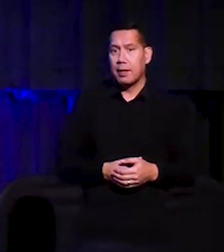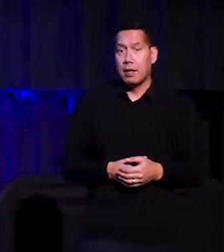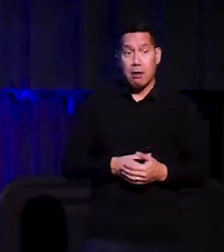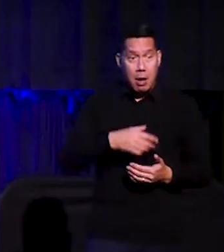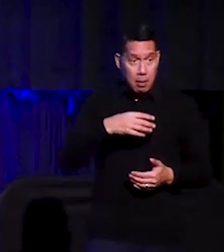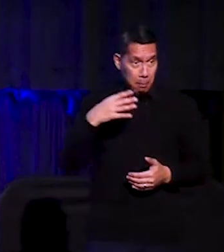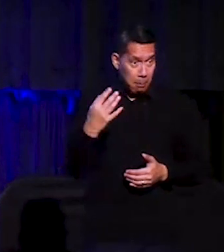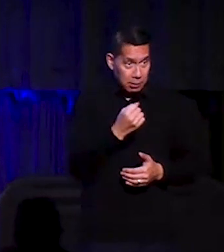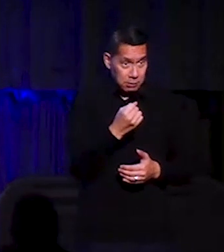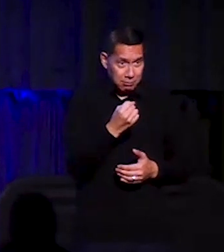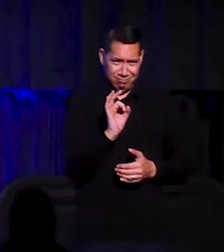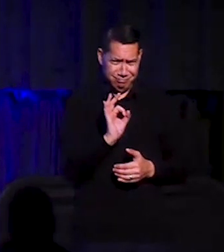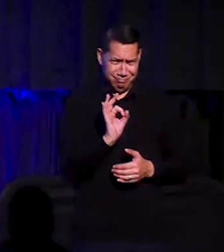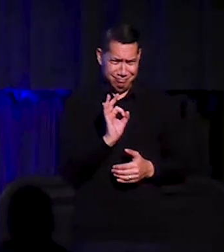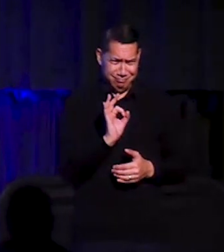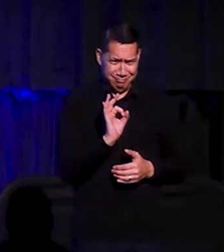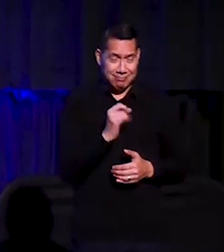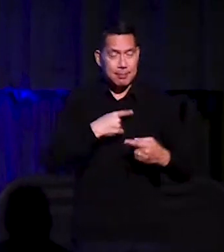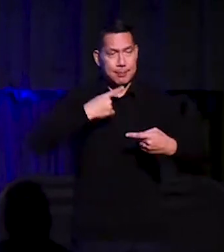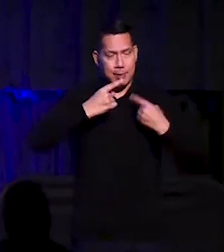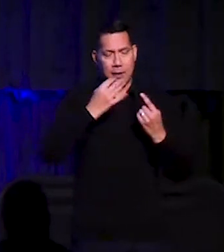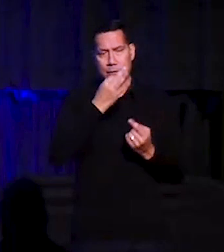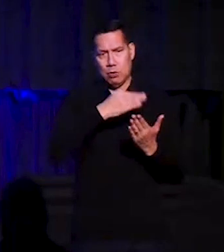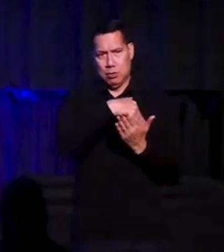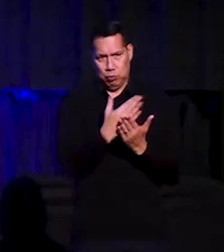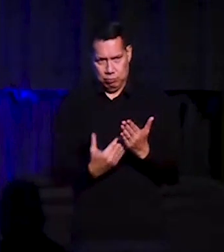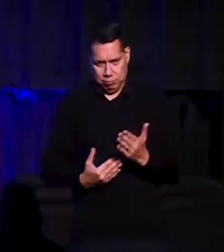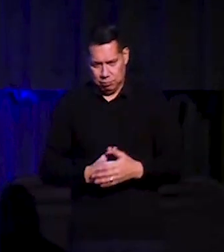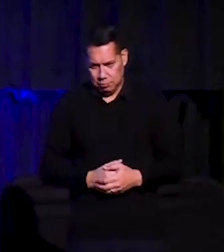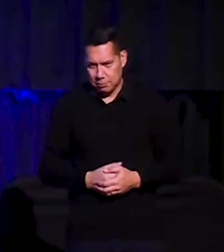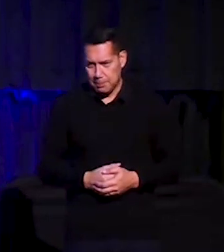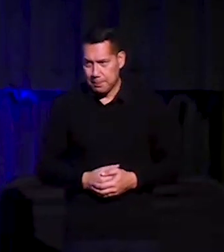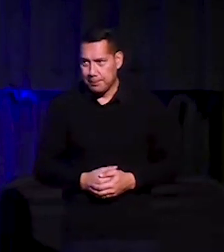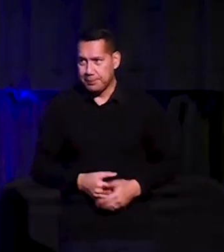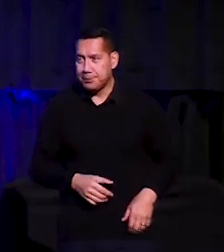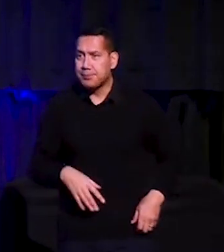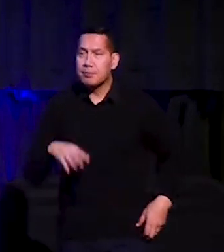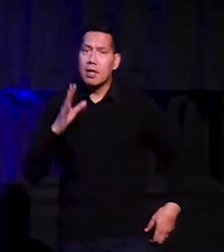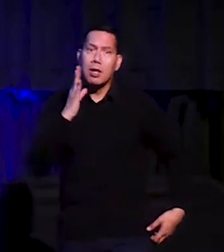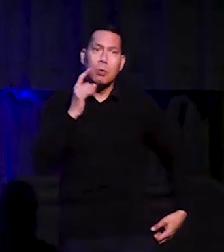way. I'm going to share you a couple of stories and what